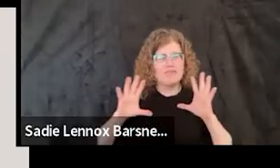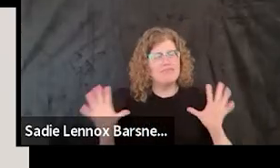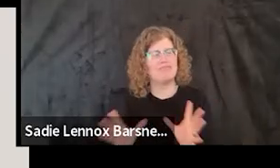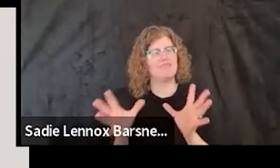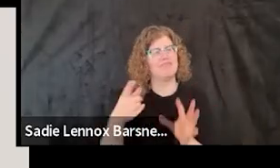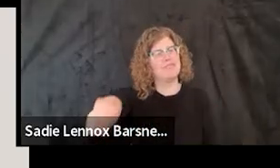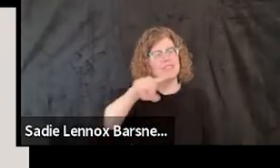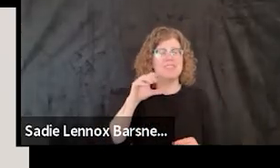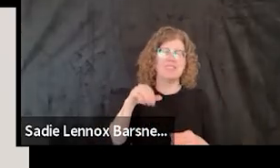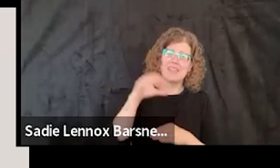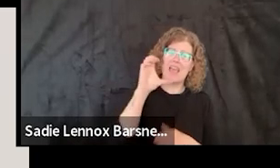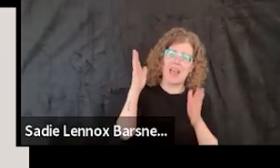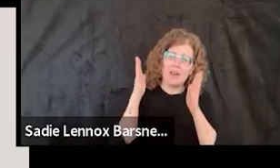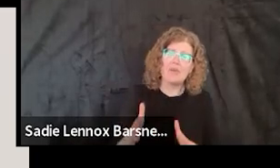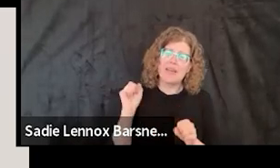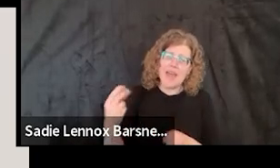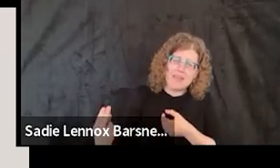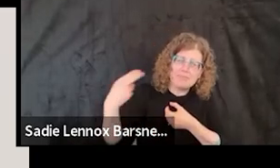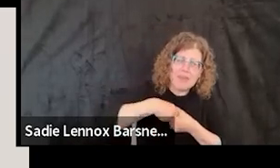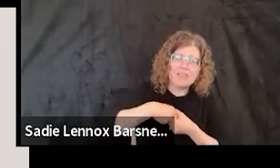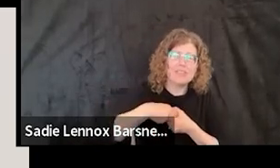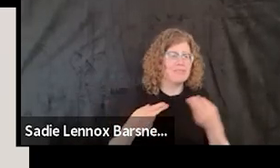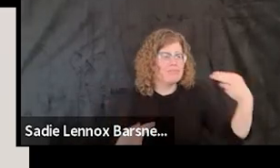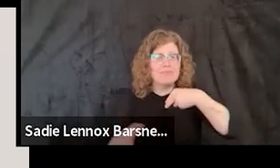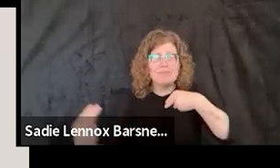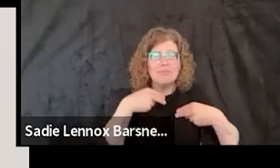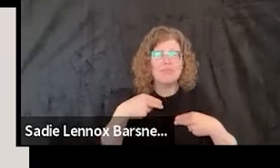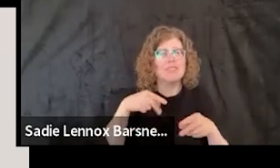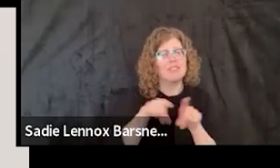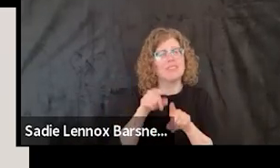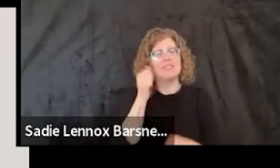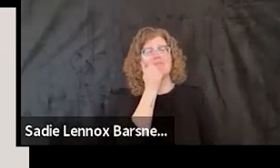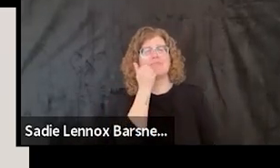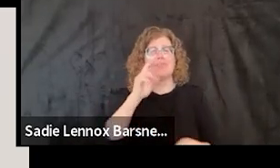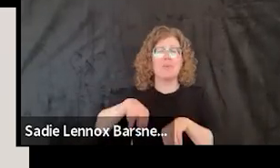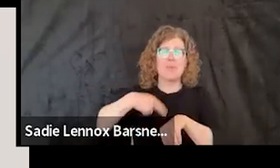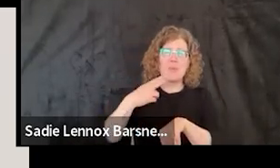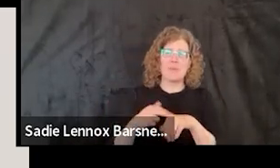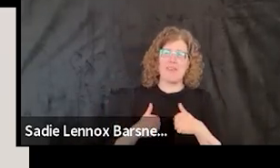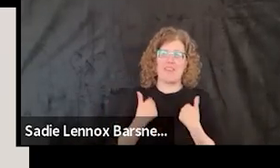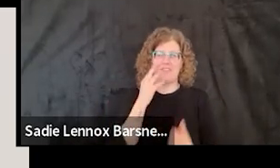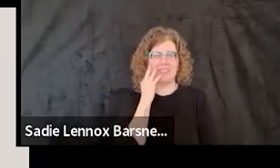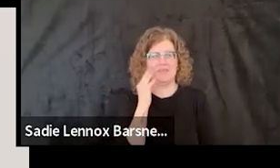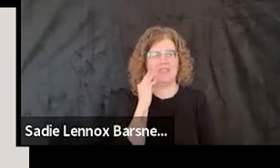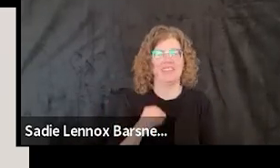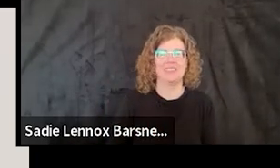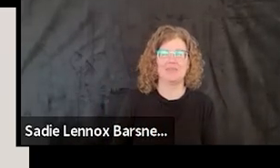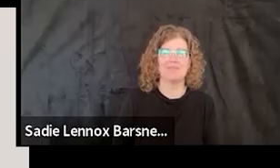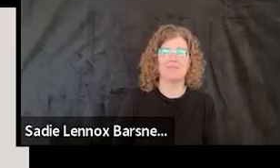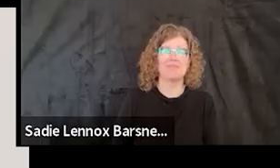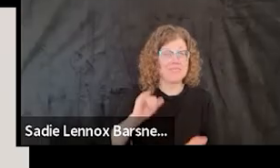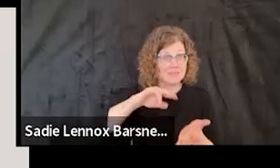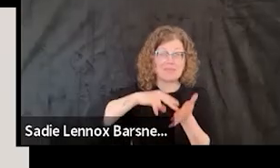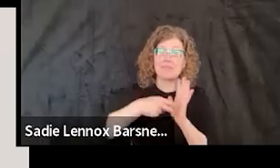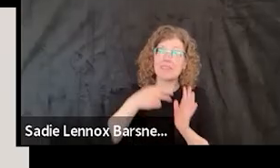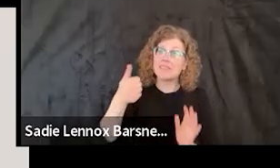their everyday lives. To that end, We are dedicated to addressing and